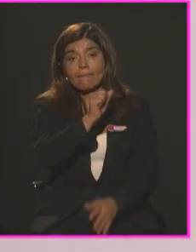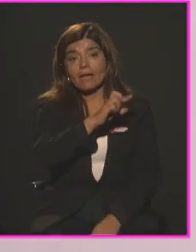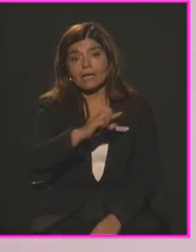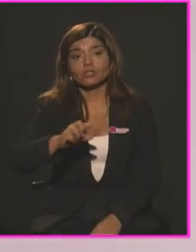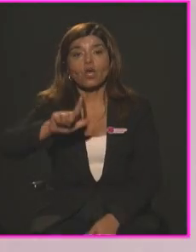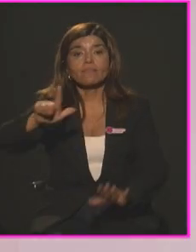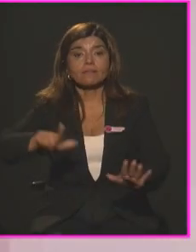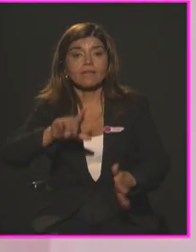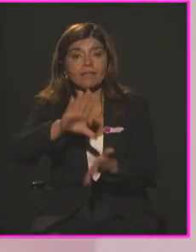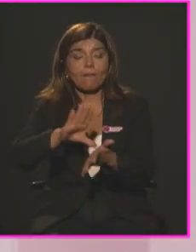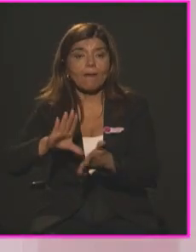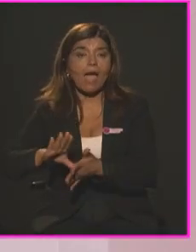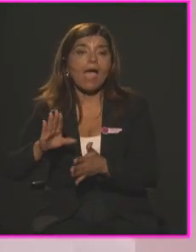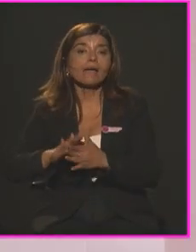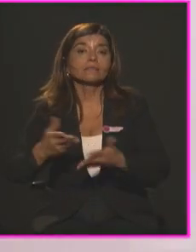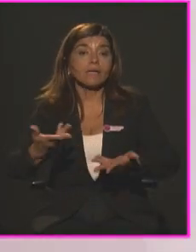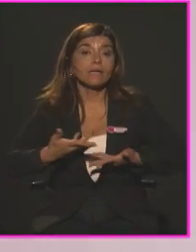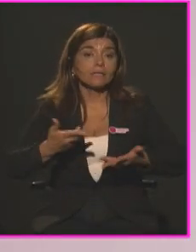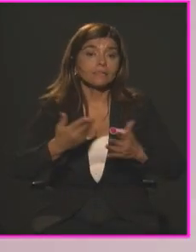million meals last year alone.